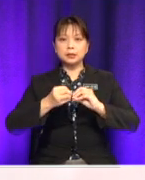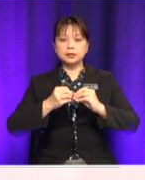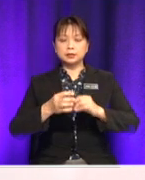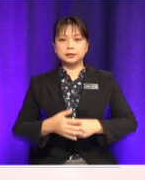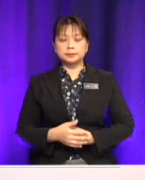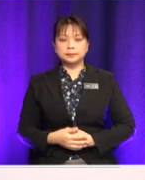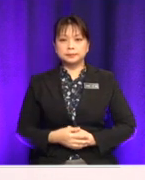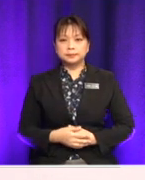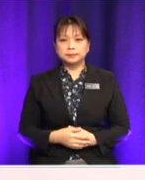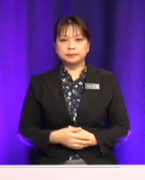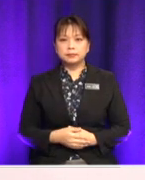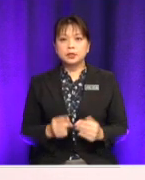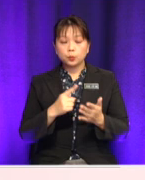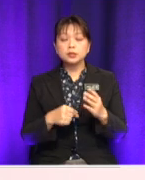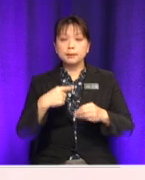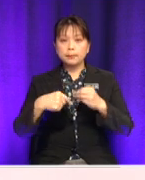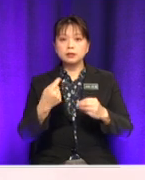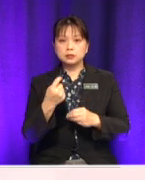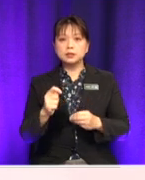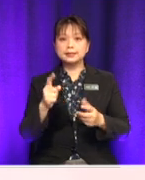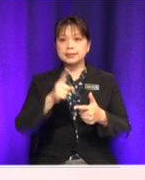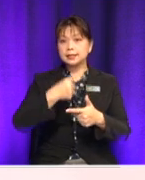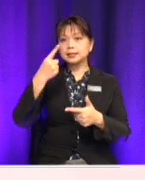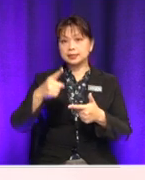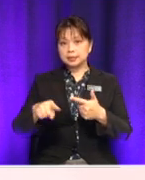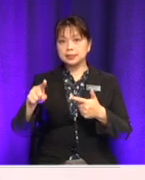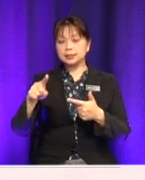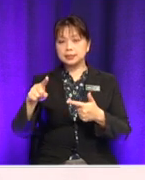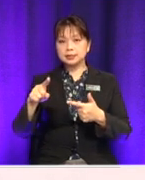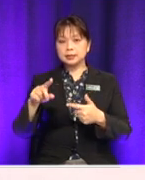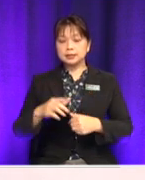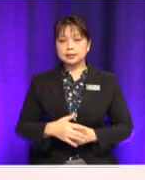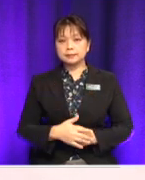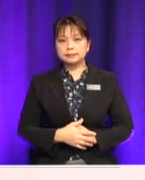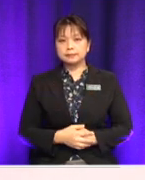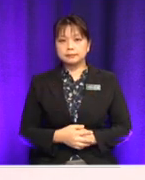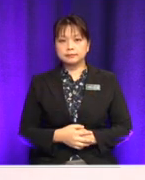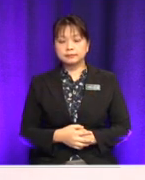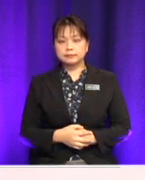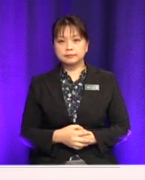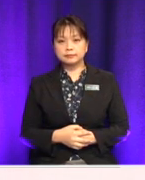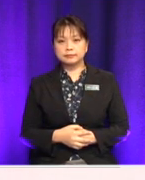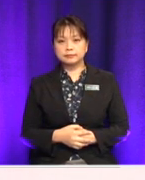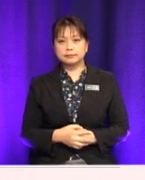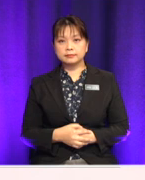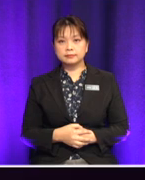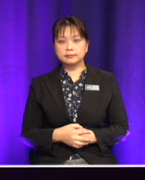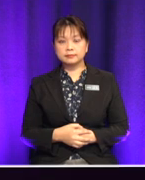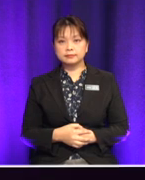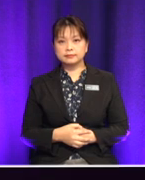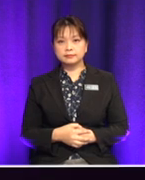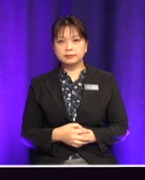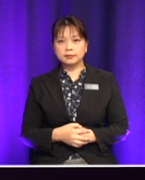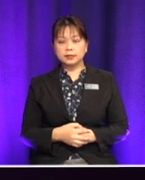height. Okay, now what about the next one? Anyone in the house wants to... Madam? Yes, Fatin. What are the keywords for the second one,